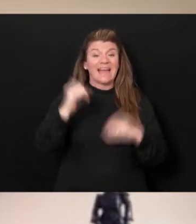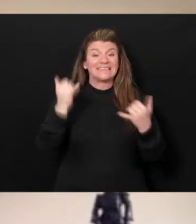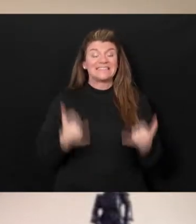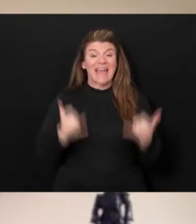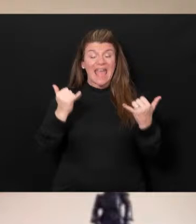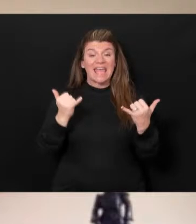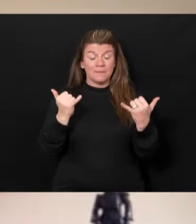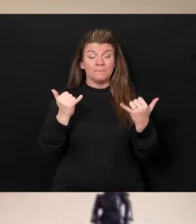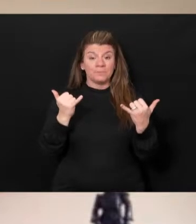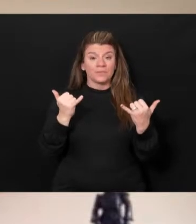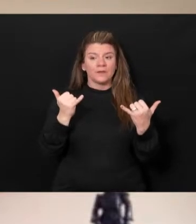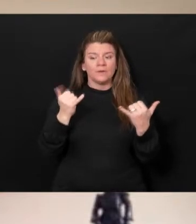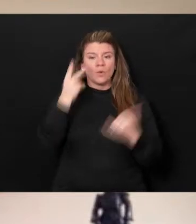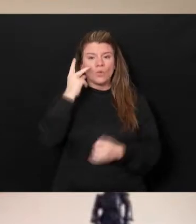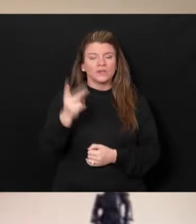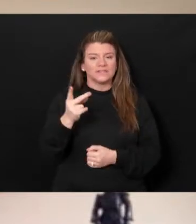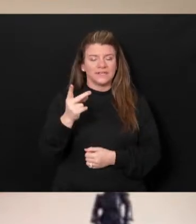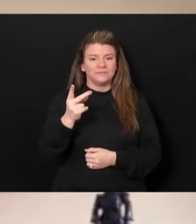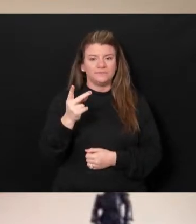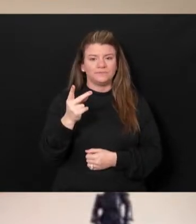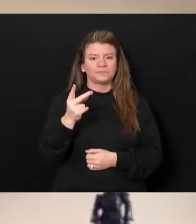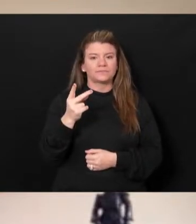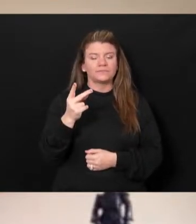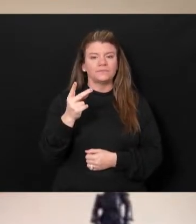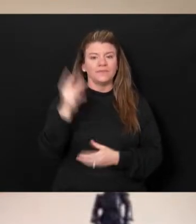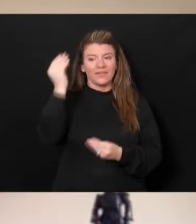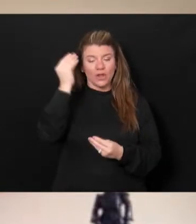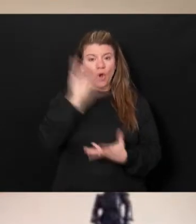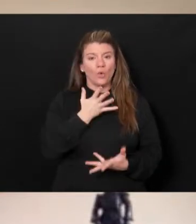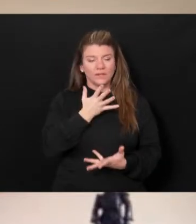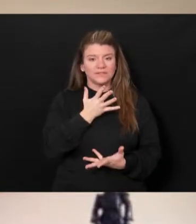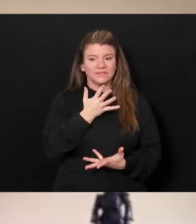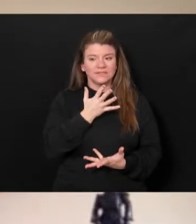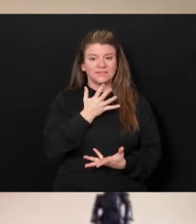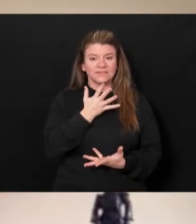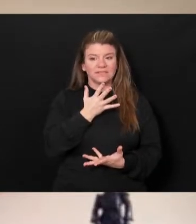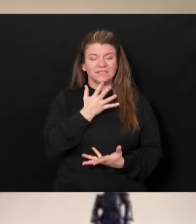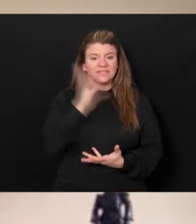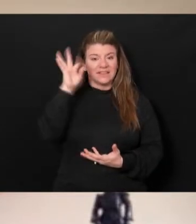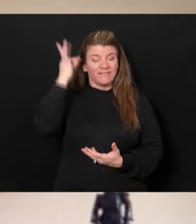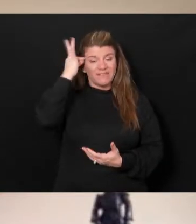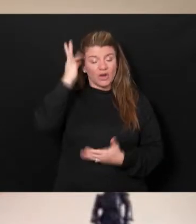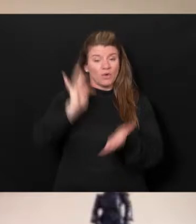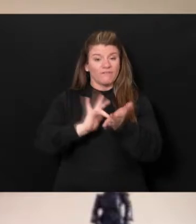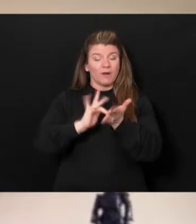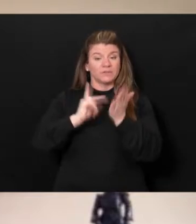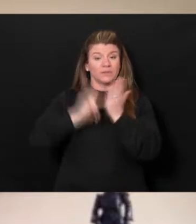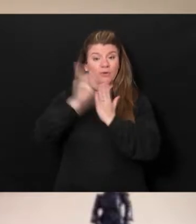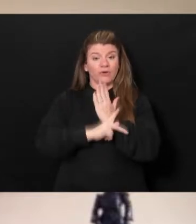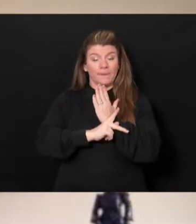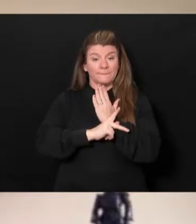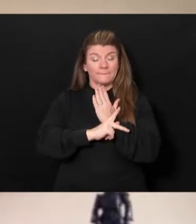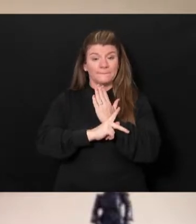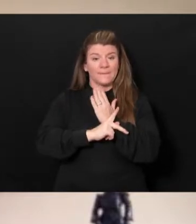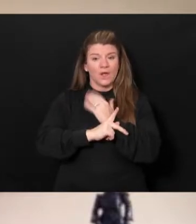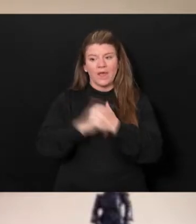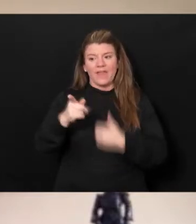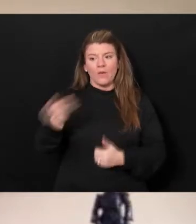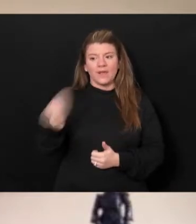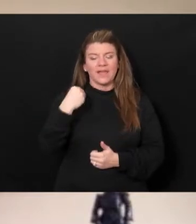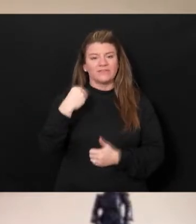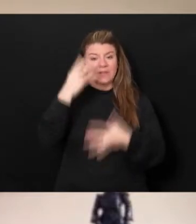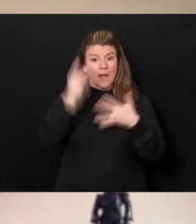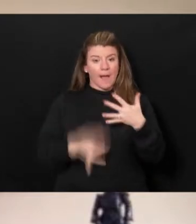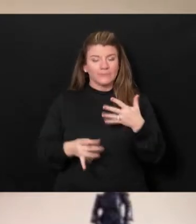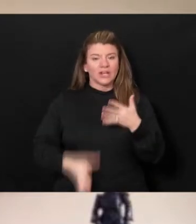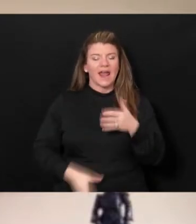today sent in the notice to the federal pharmacy program that we were given an option to